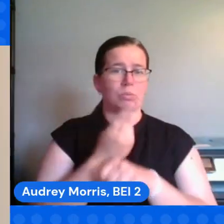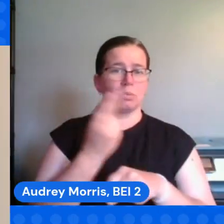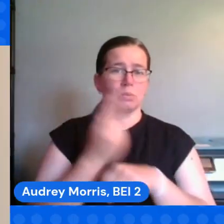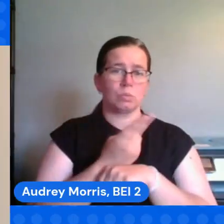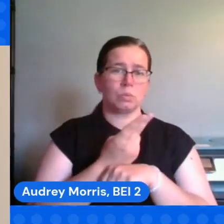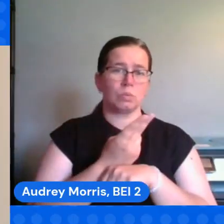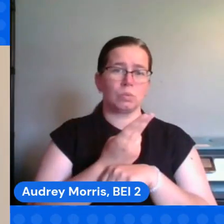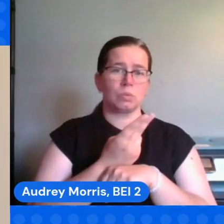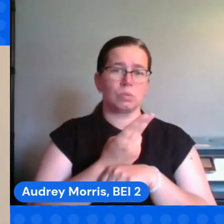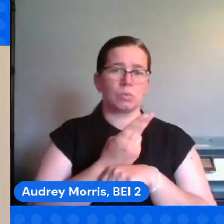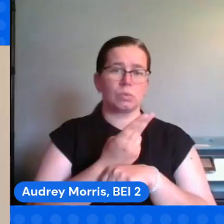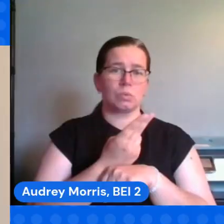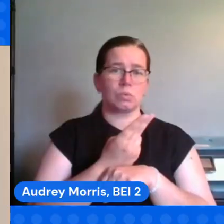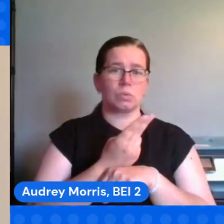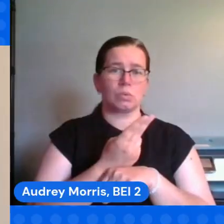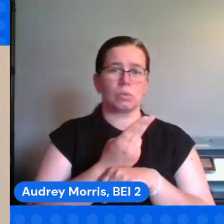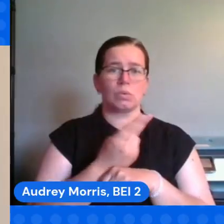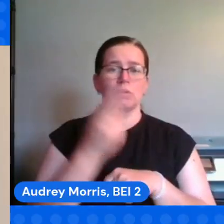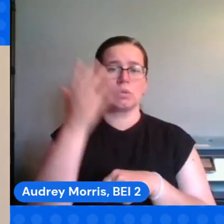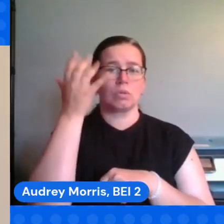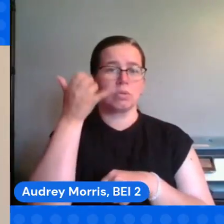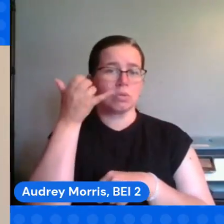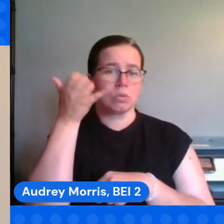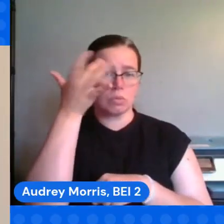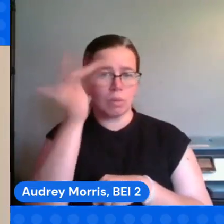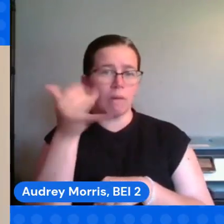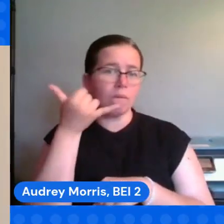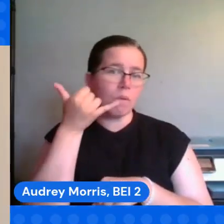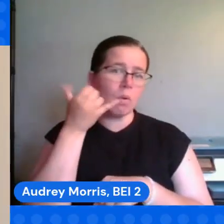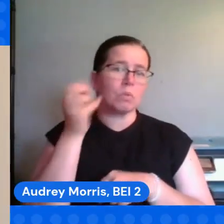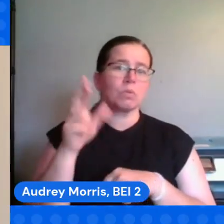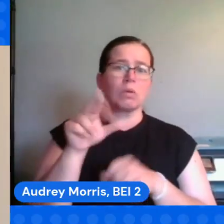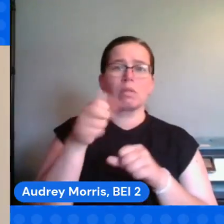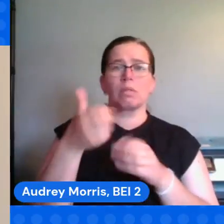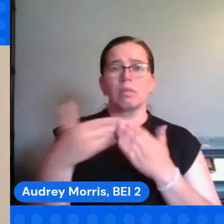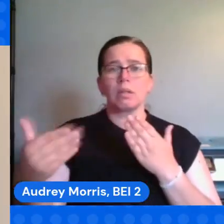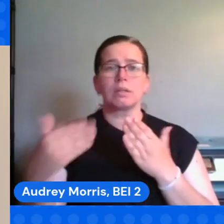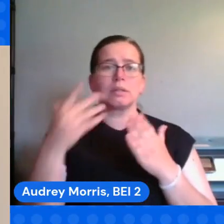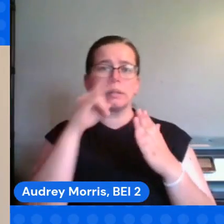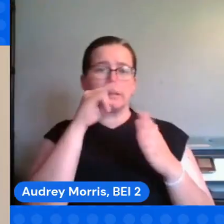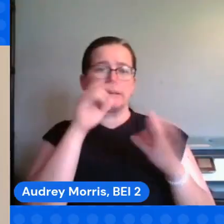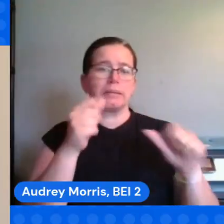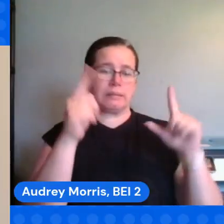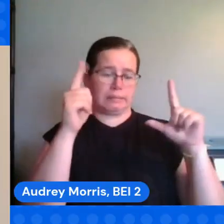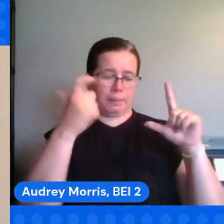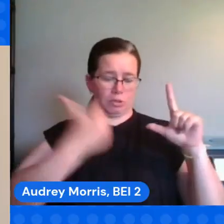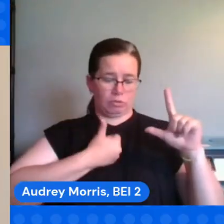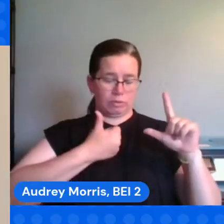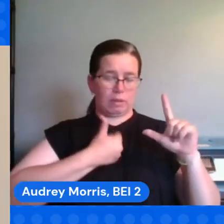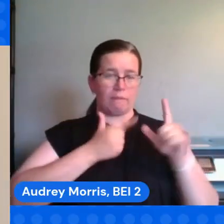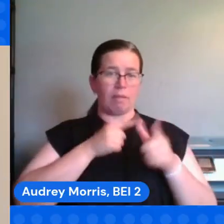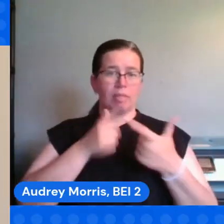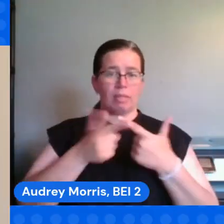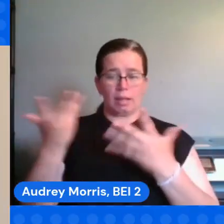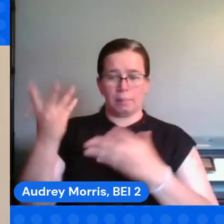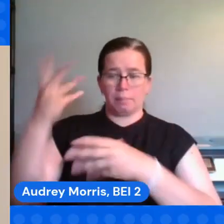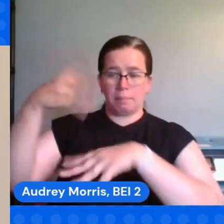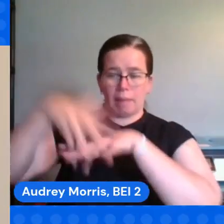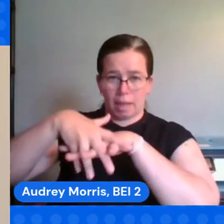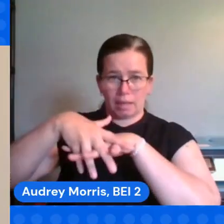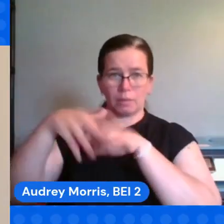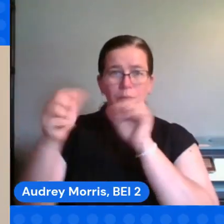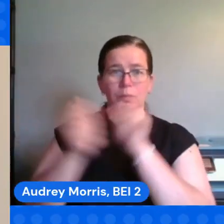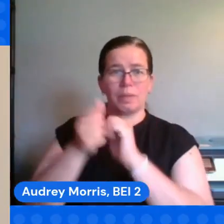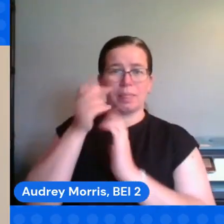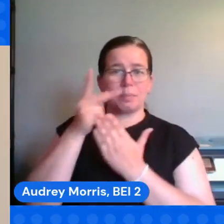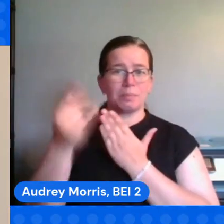remove BG or smartphone so kids can take pictures of themselves and embed themselves um, into the projects, I think it